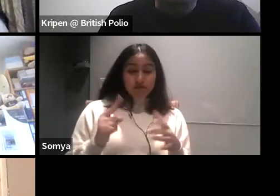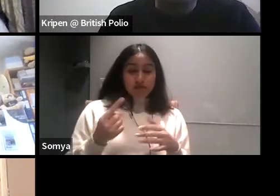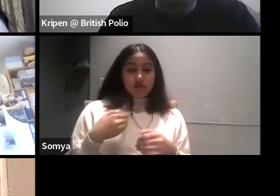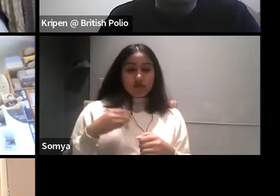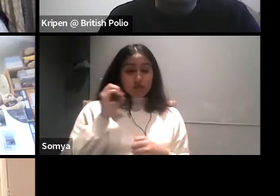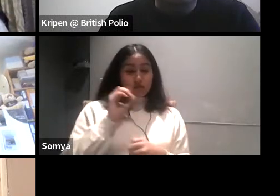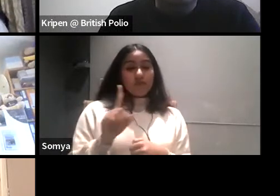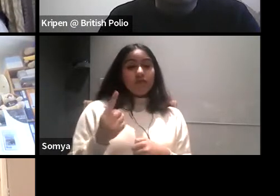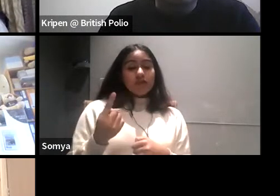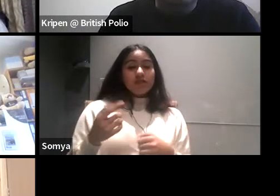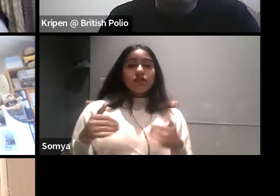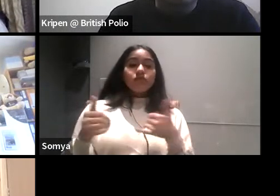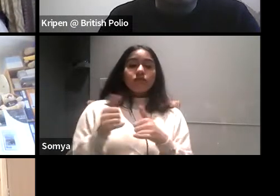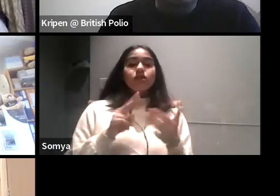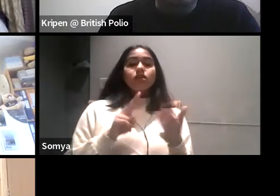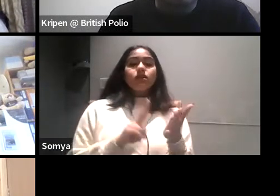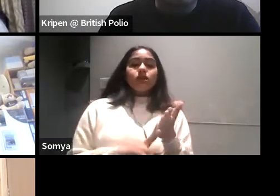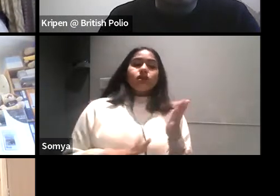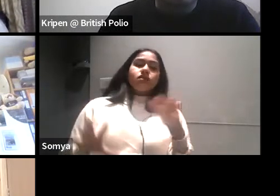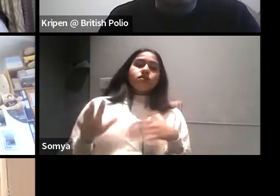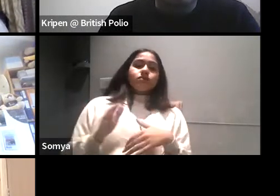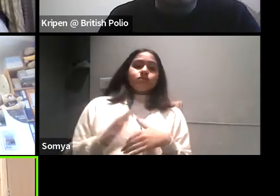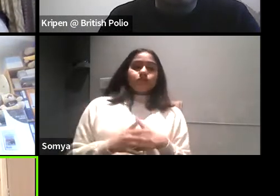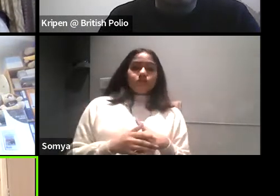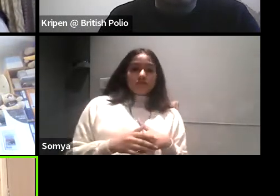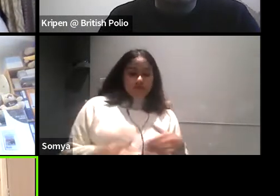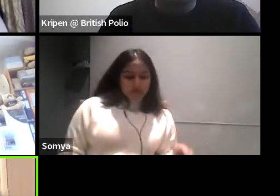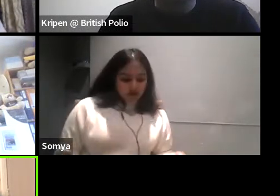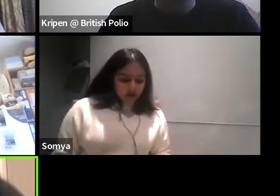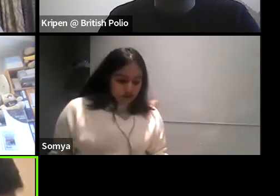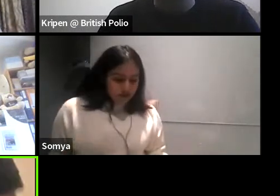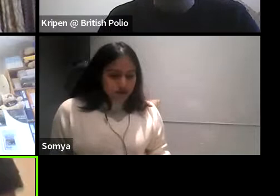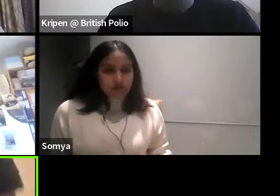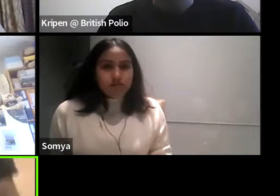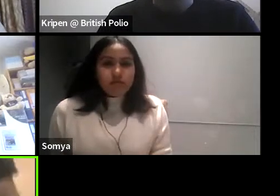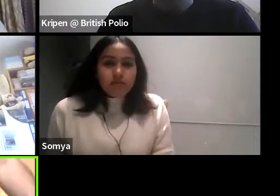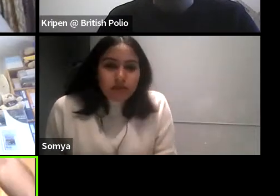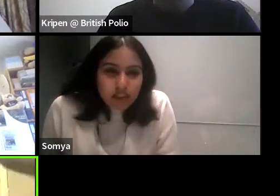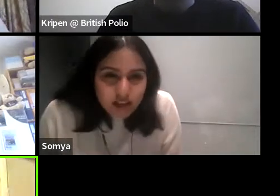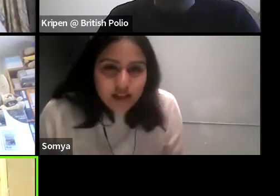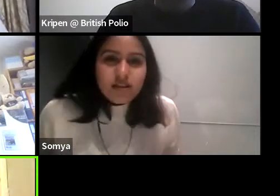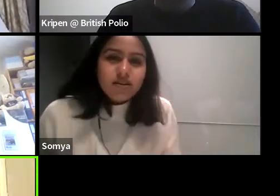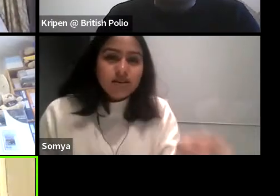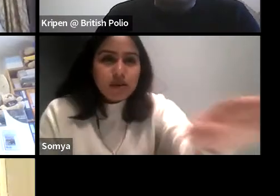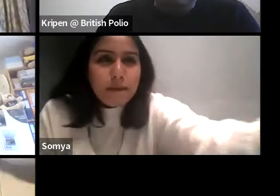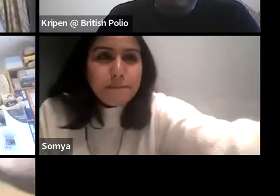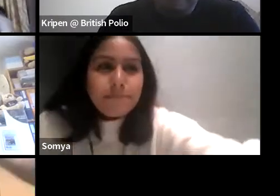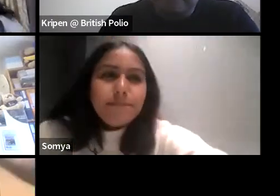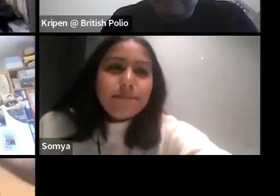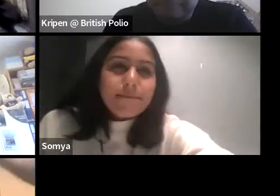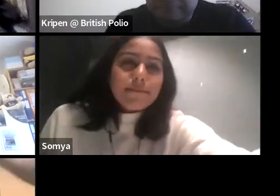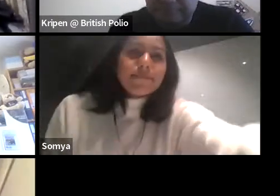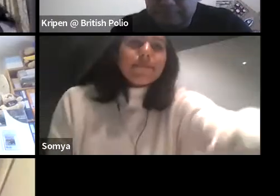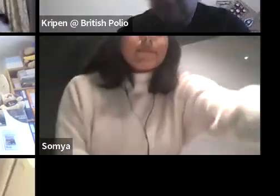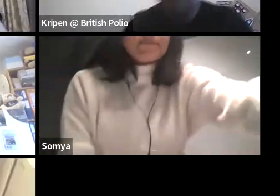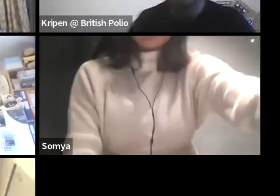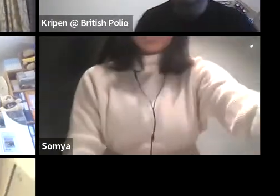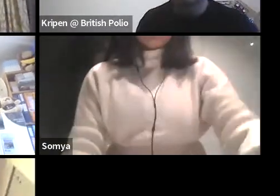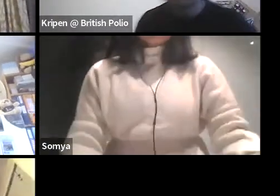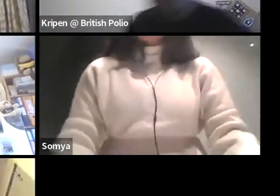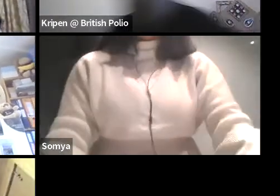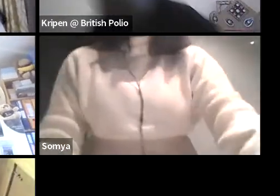we would like to play the national anthem. National anthem, yeah. Thank you all. Thank you all. Vishal, you can go ahead. End up at